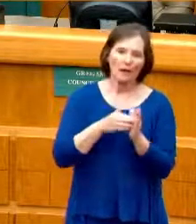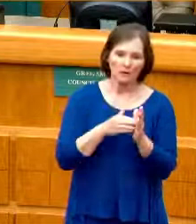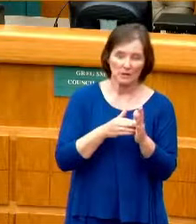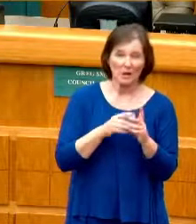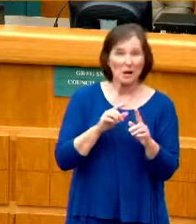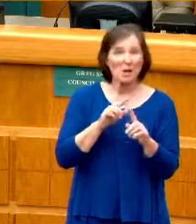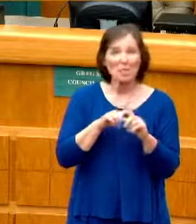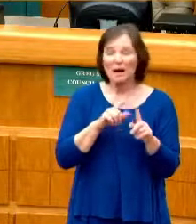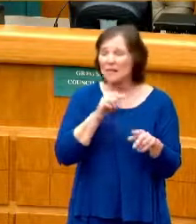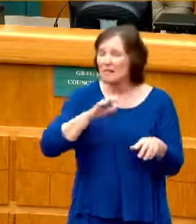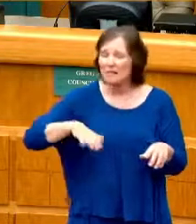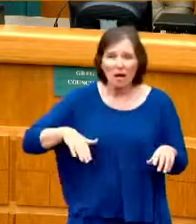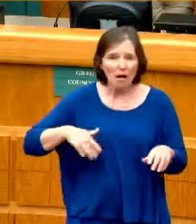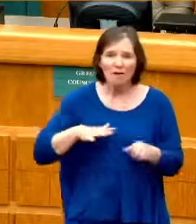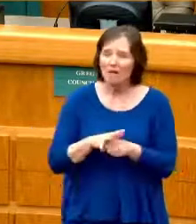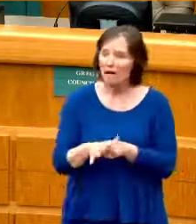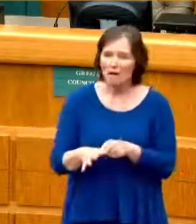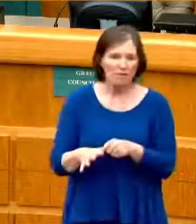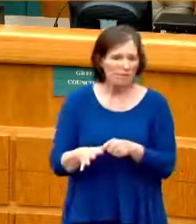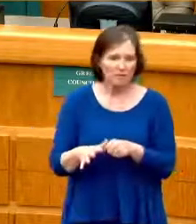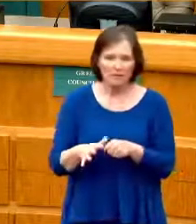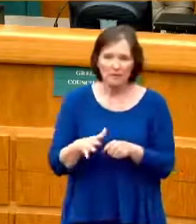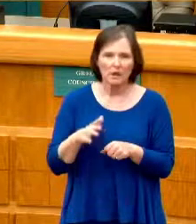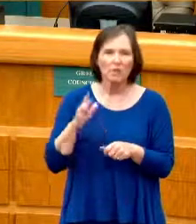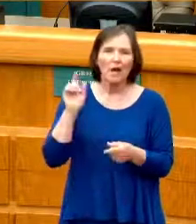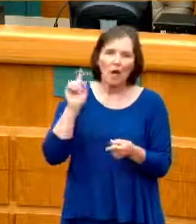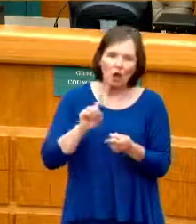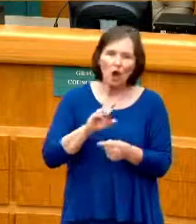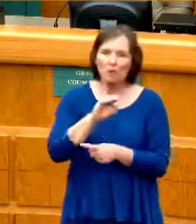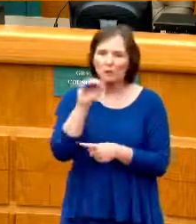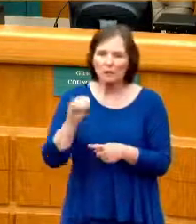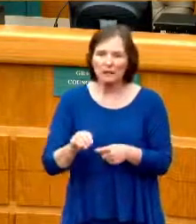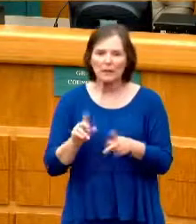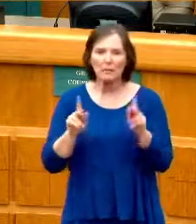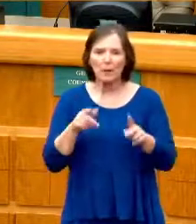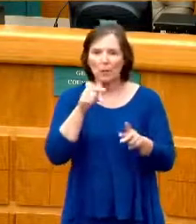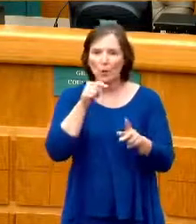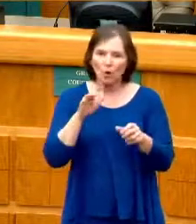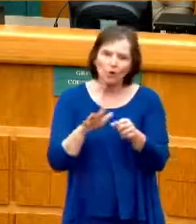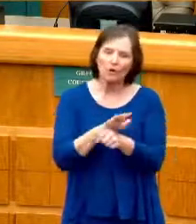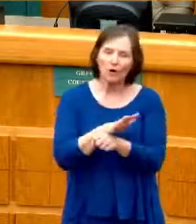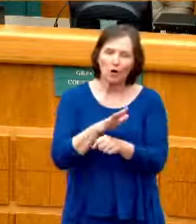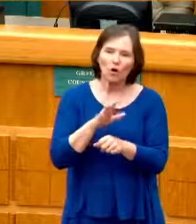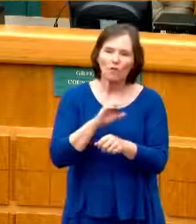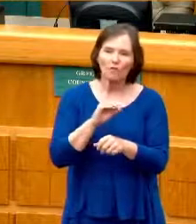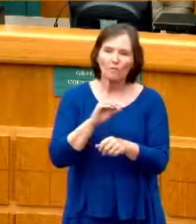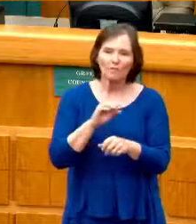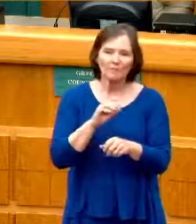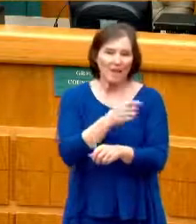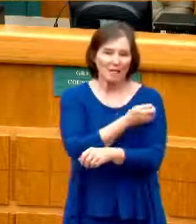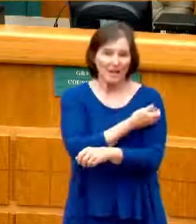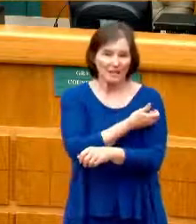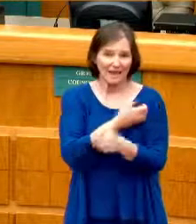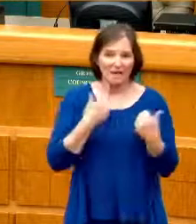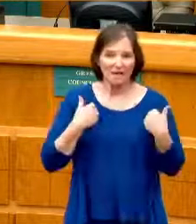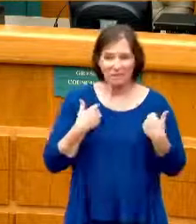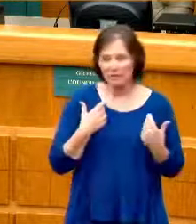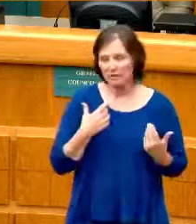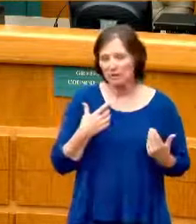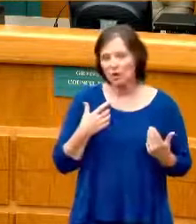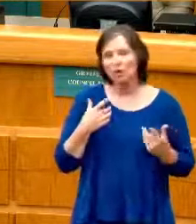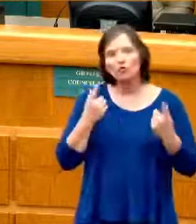County that are fully vaccinated. And again, the number we're trying to get to is closer to 80%. So from 25%